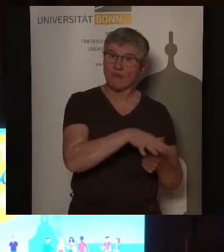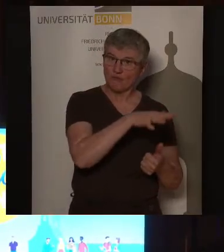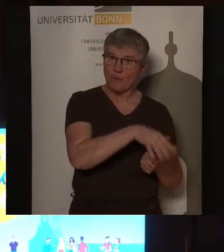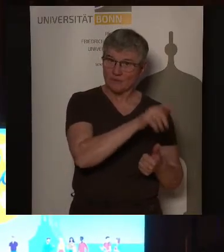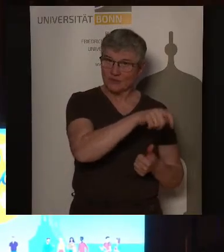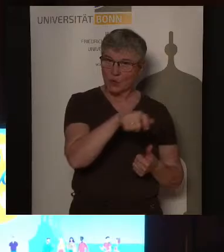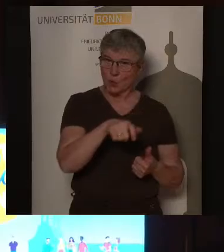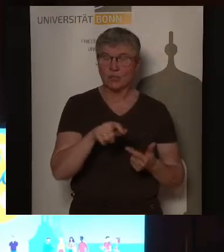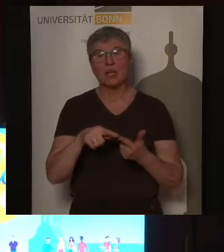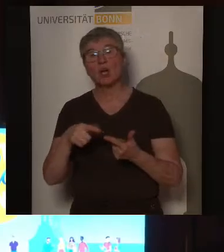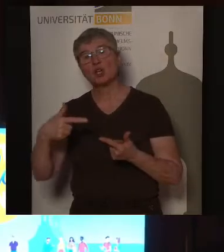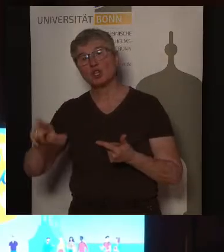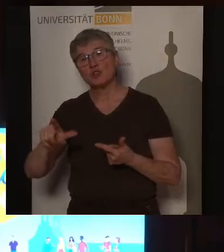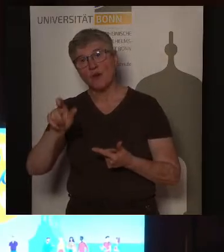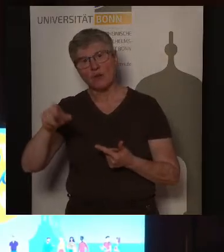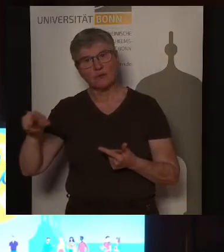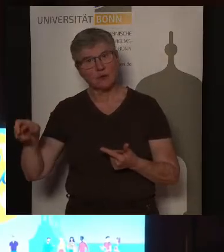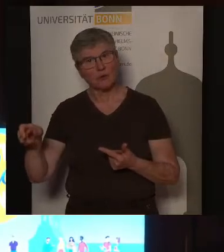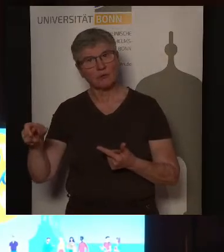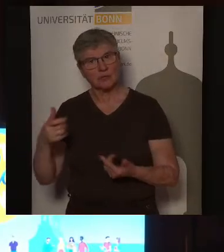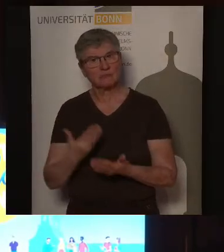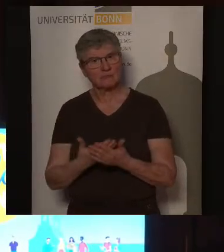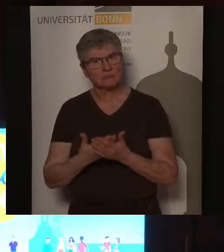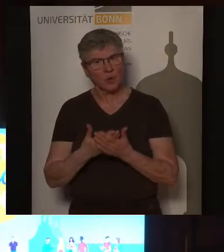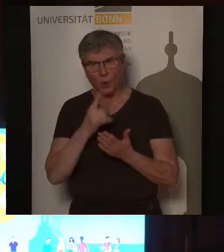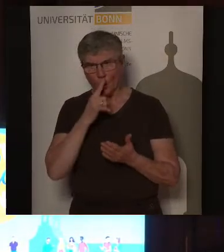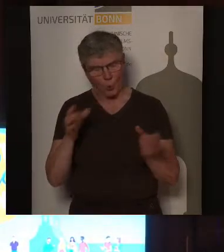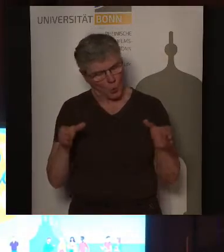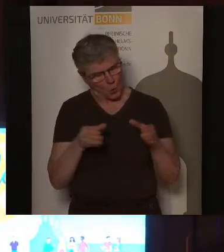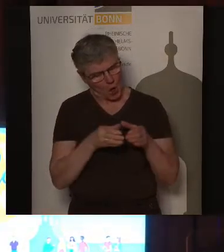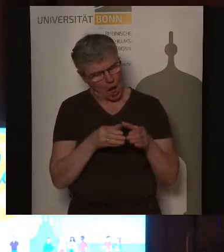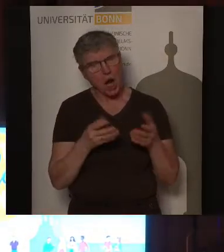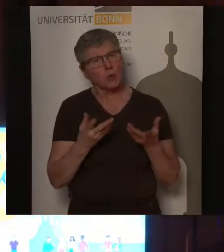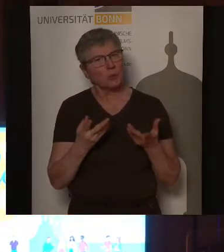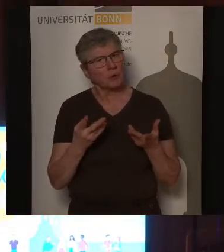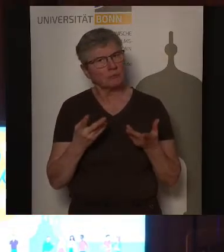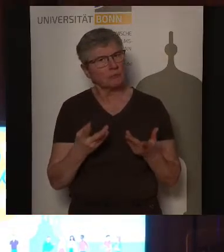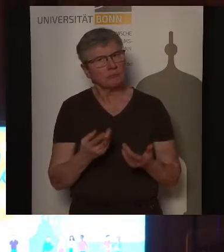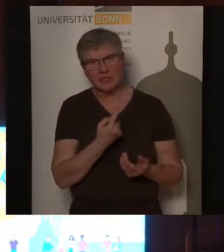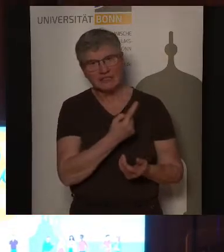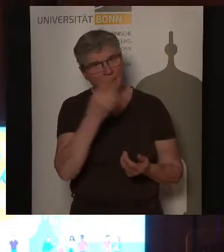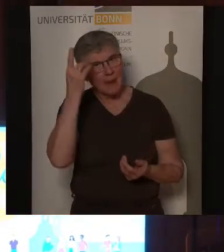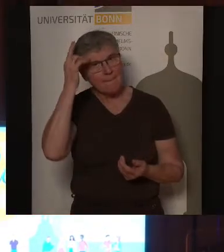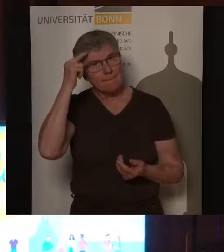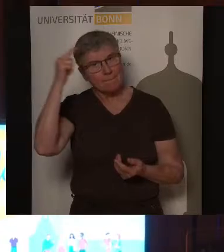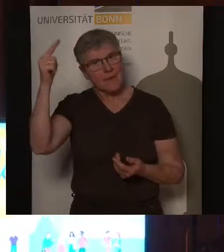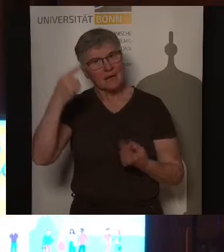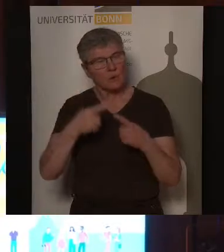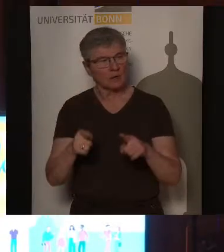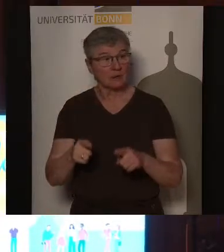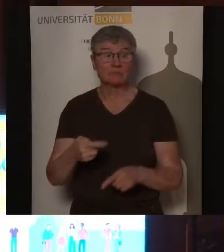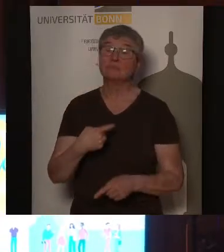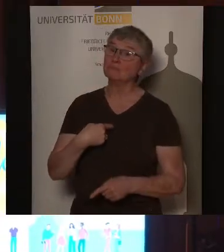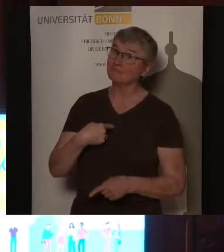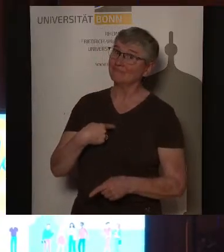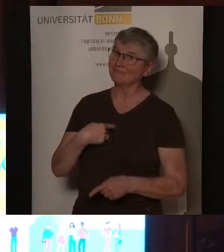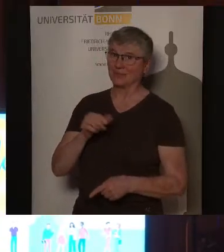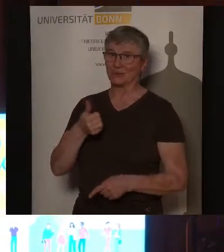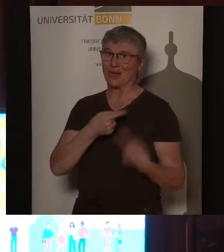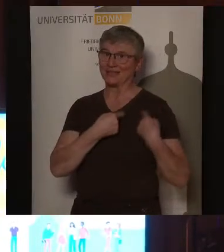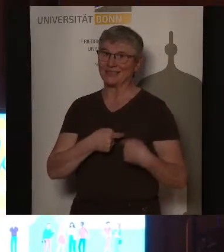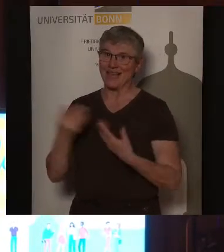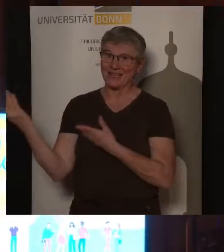in the video. I think it was 10 to 15 people on stage. So is that like a closed circle, or just something for a few